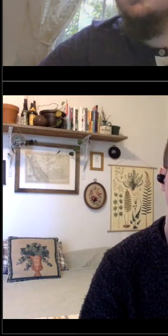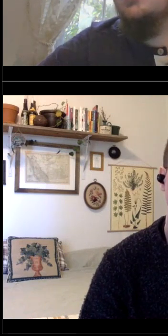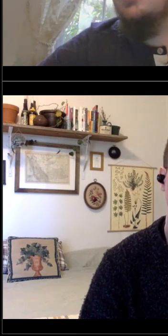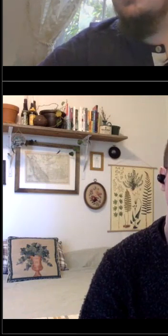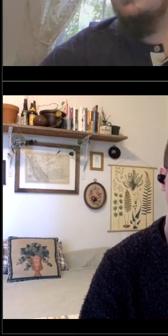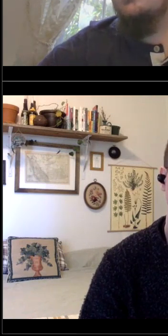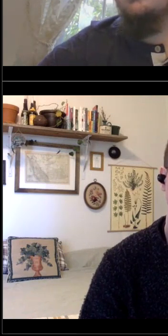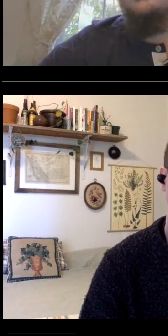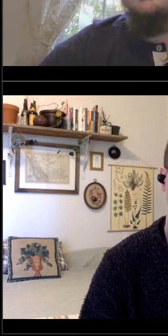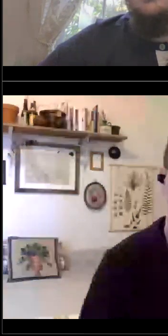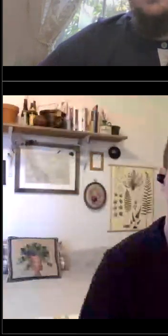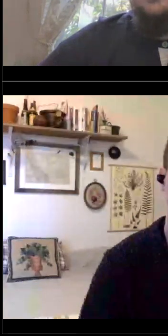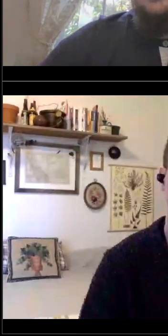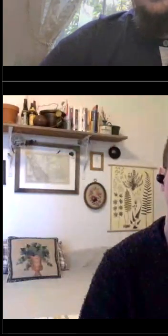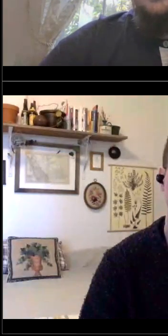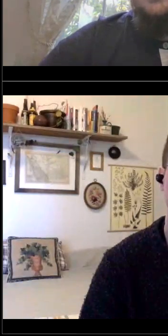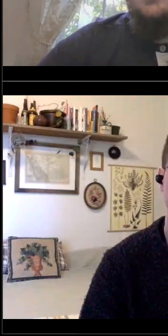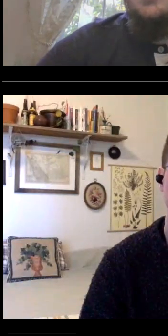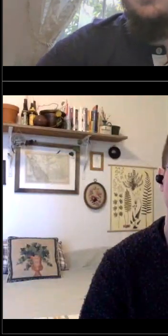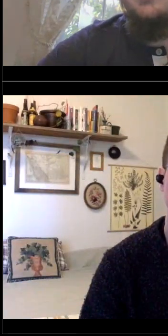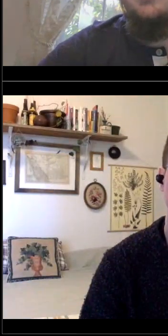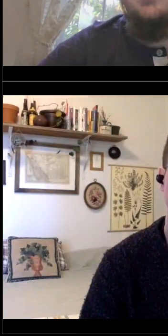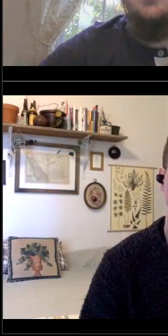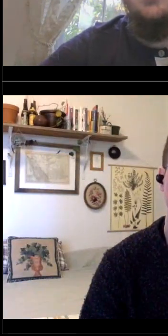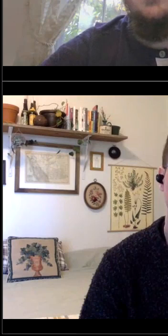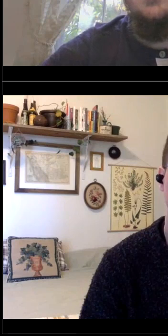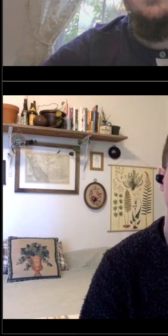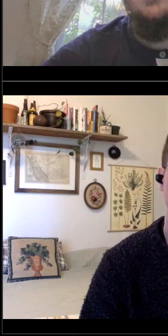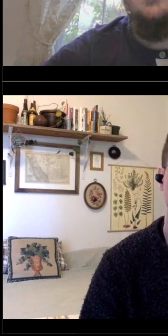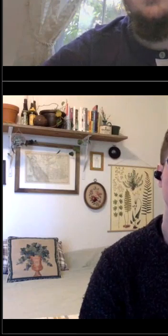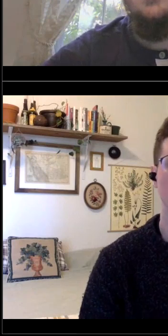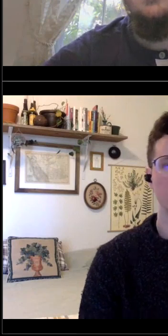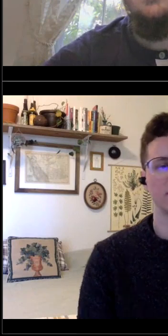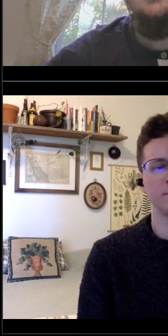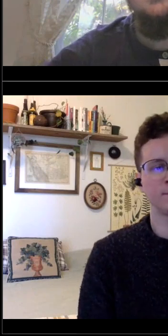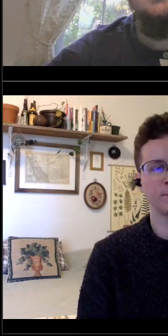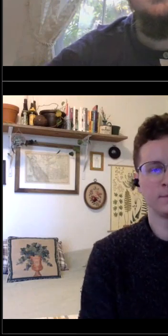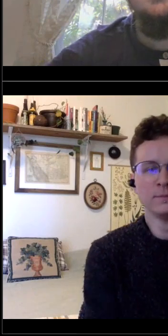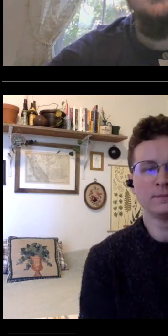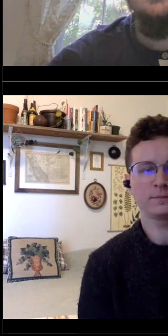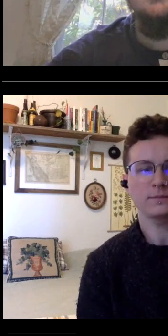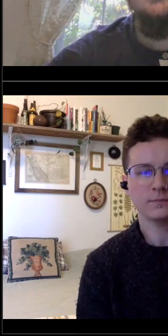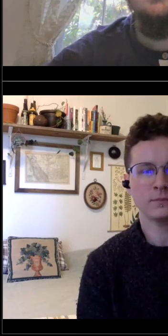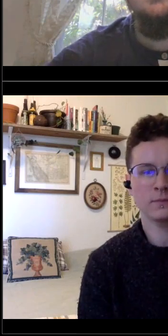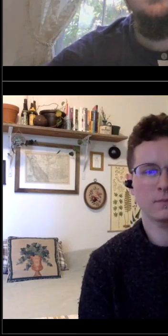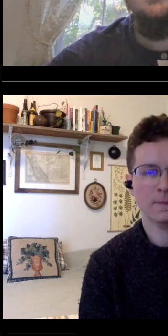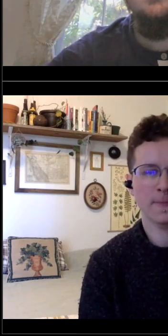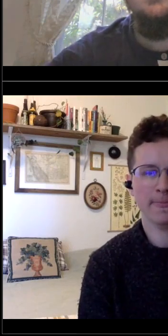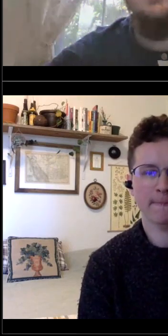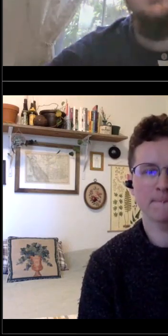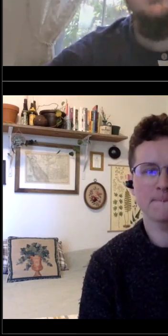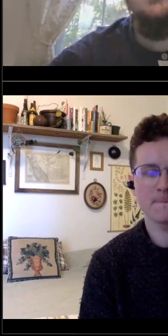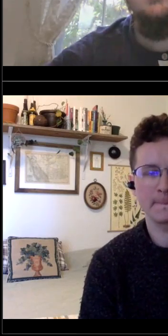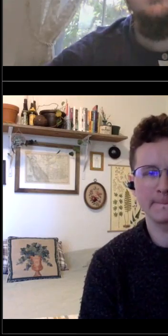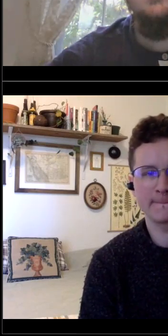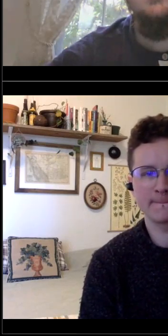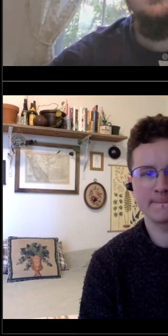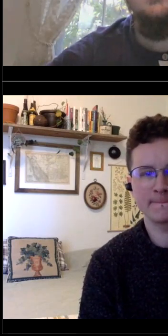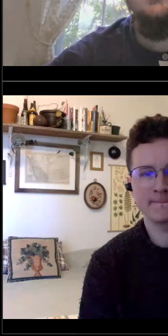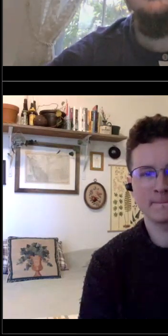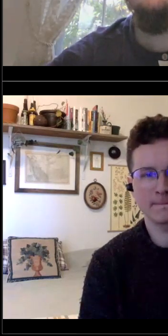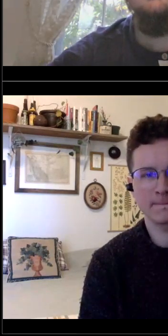language classes, students often ran into not only the same set of issues with being misgendered, but then additional issues when it was